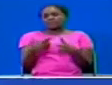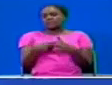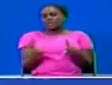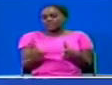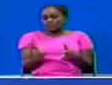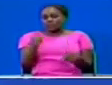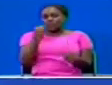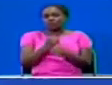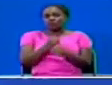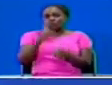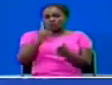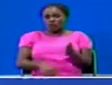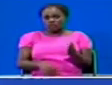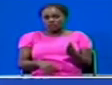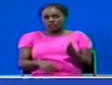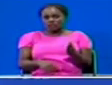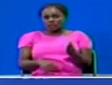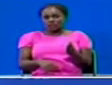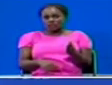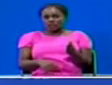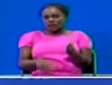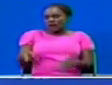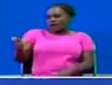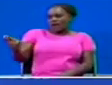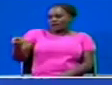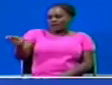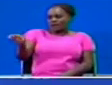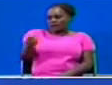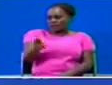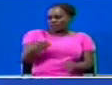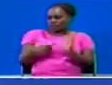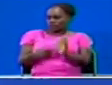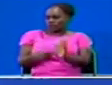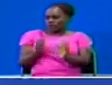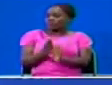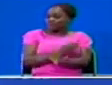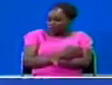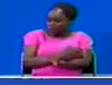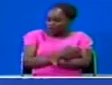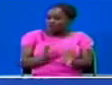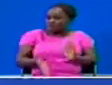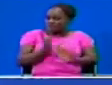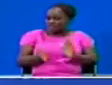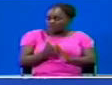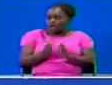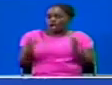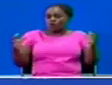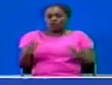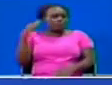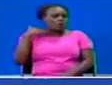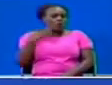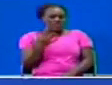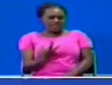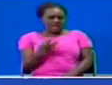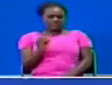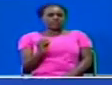And he started holding and brandishing his guns. And before we knew it, a group of both party